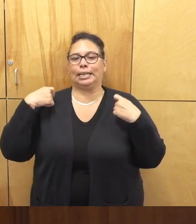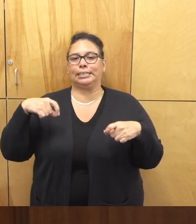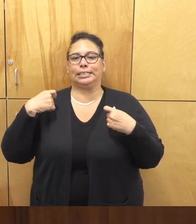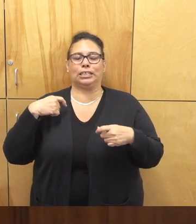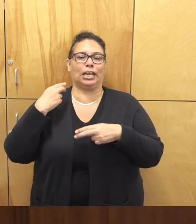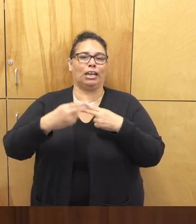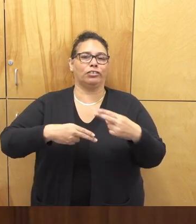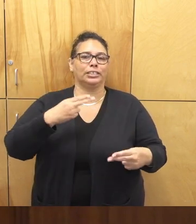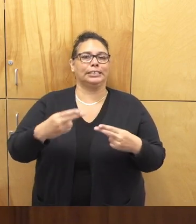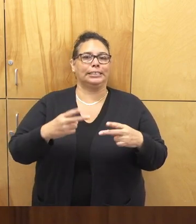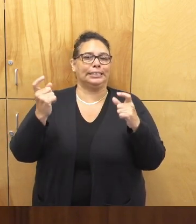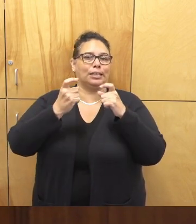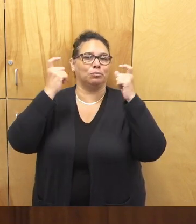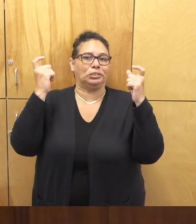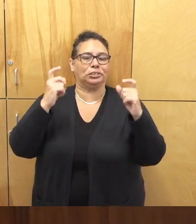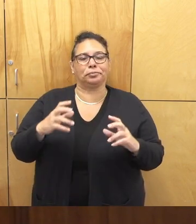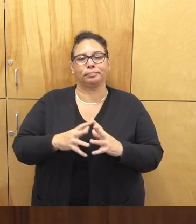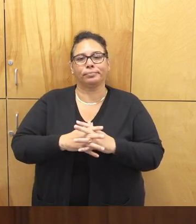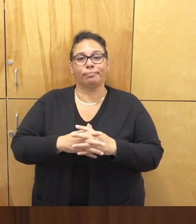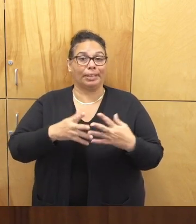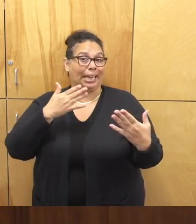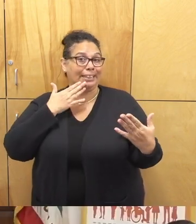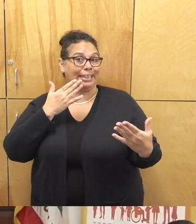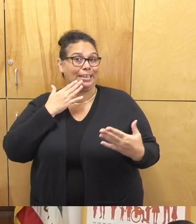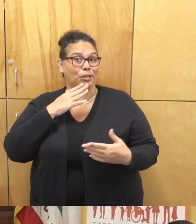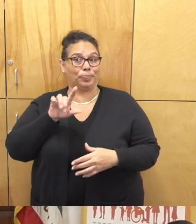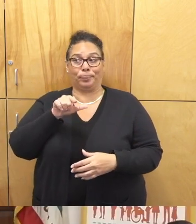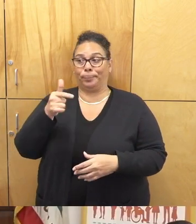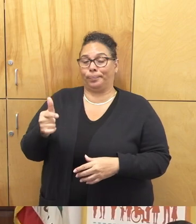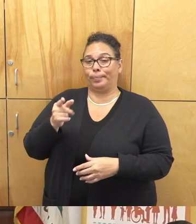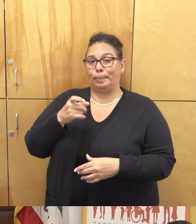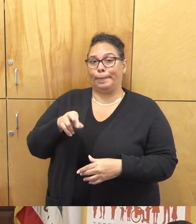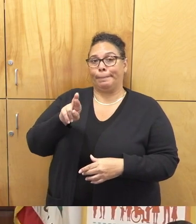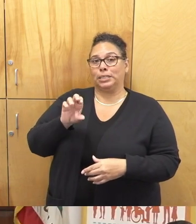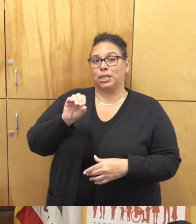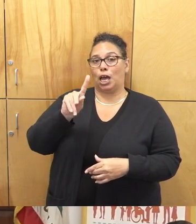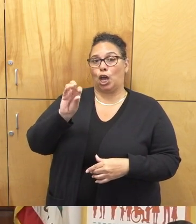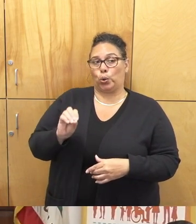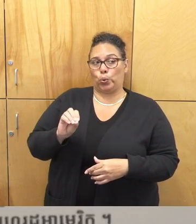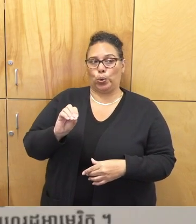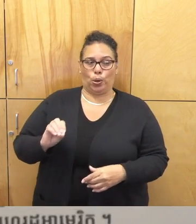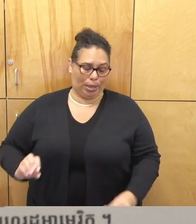Celebration. Thank you. Mr. Otto?